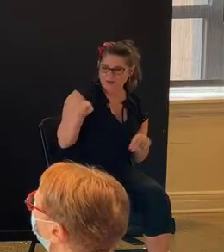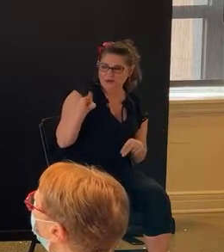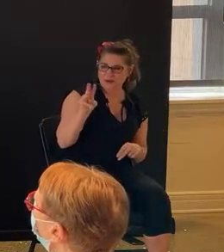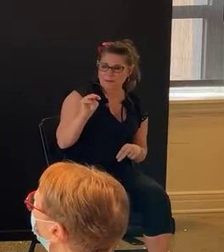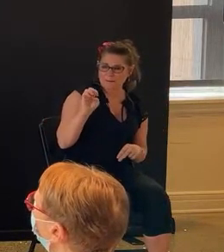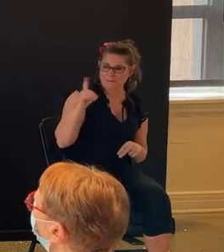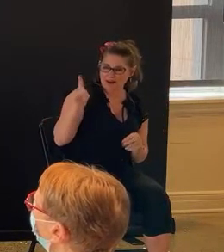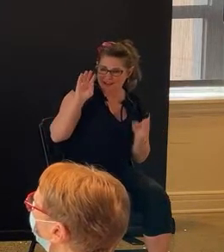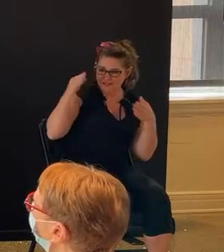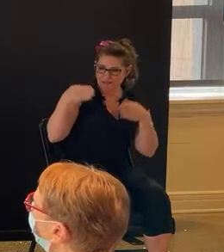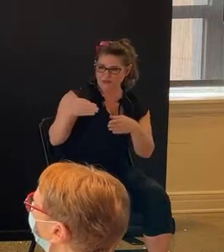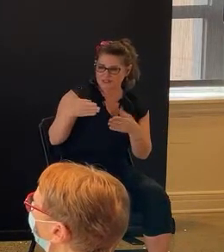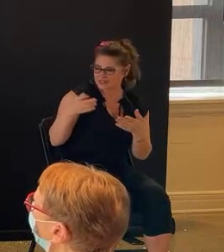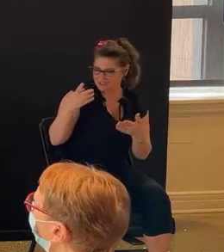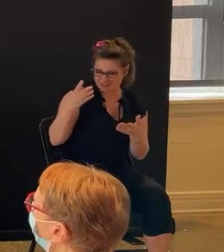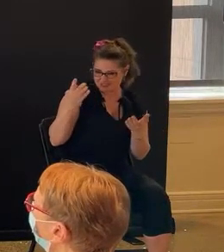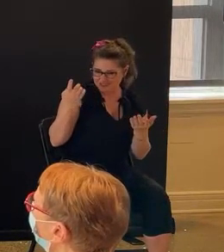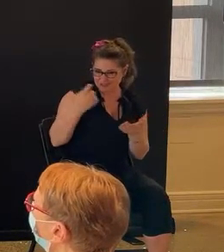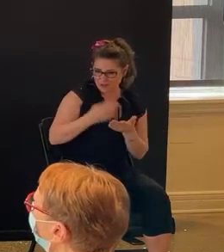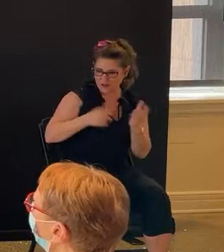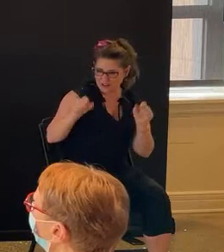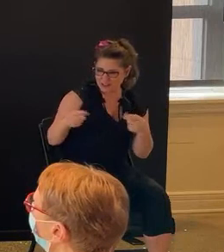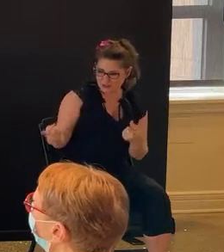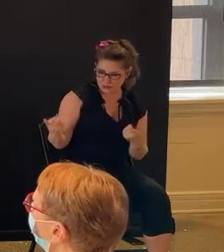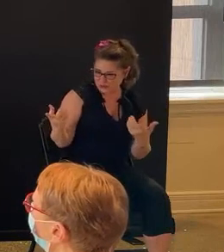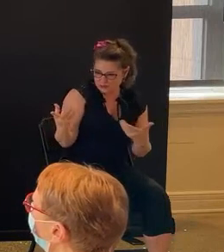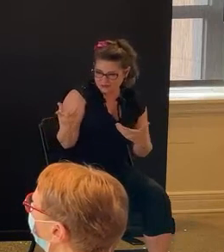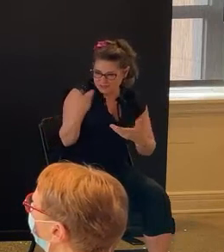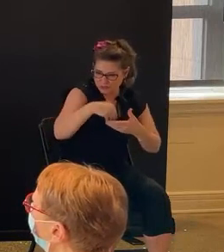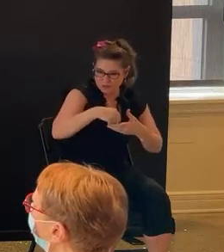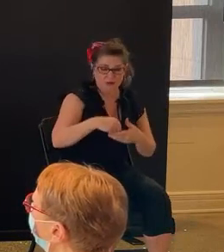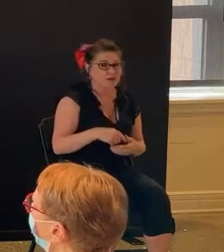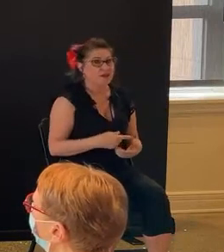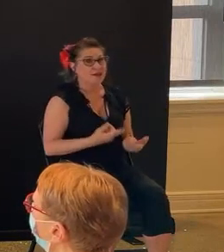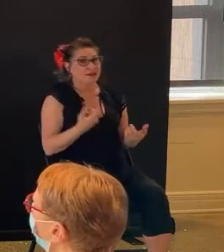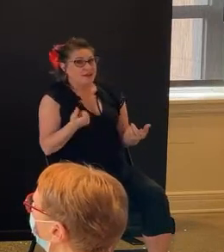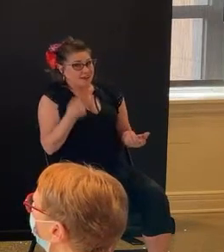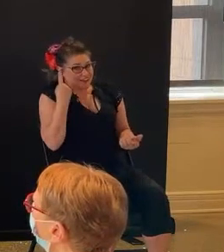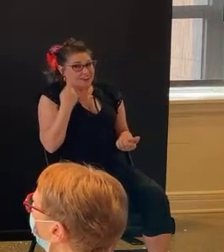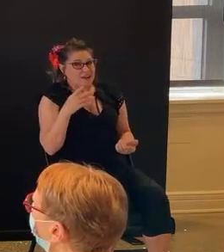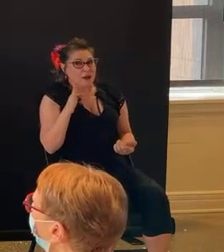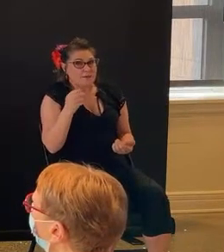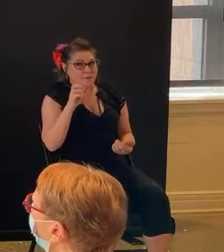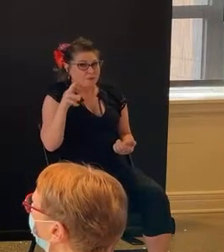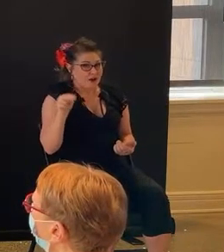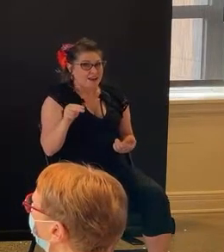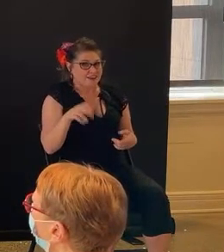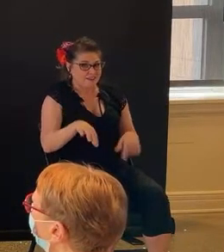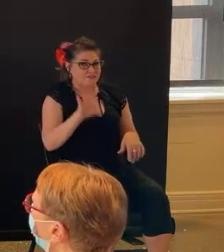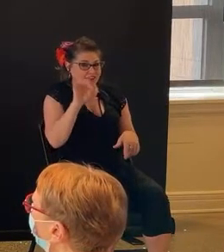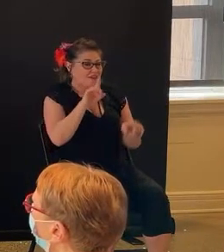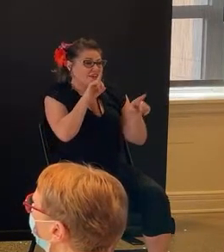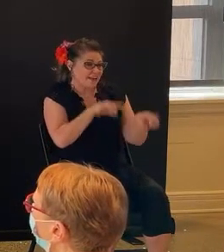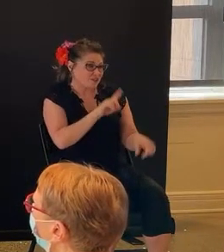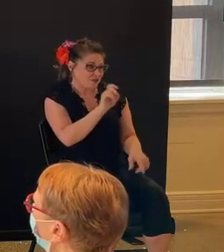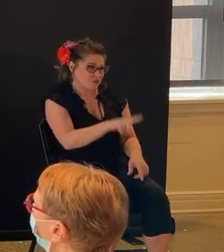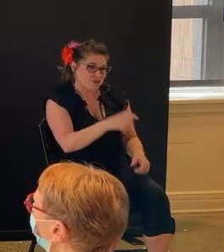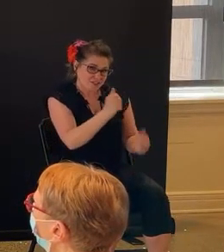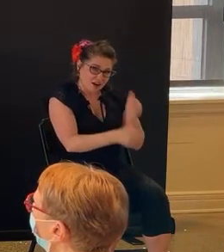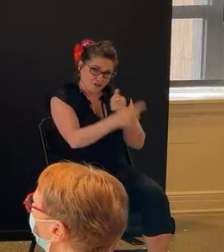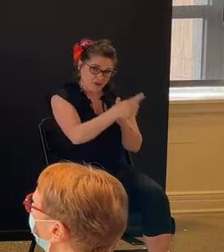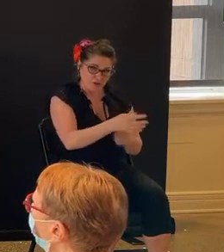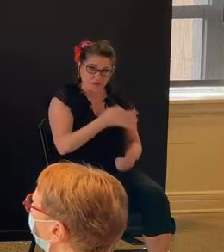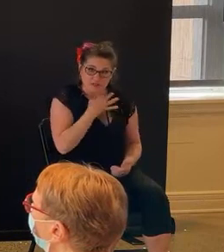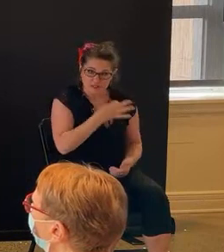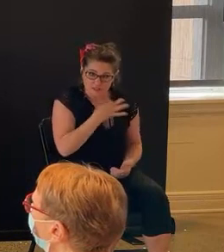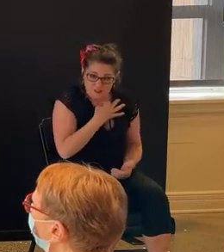to contribute? But it turns out Brian was the one who found the answer to the question everybody was looking for,